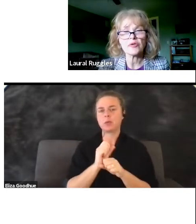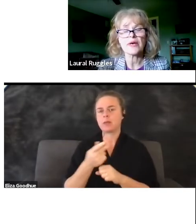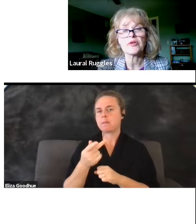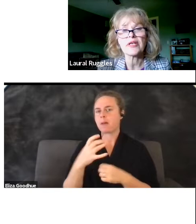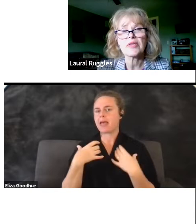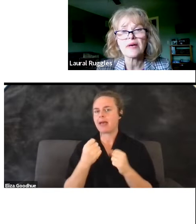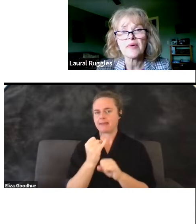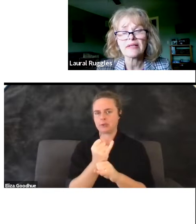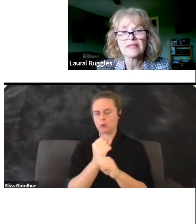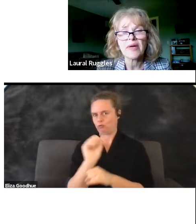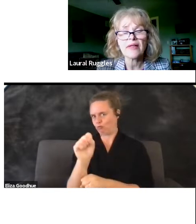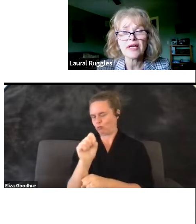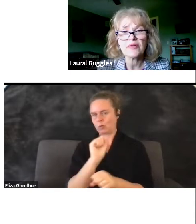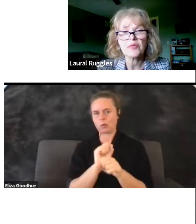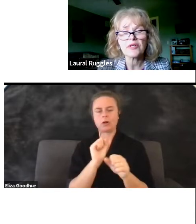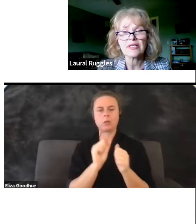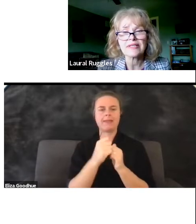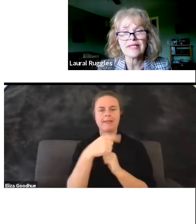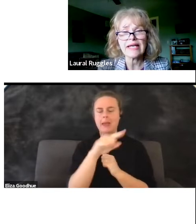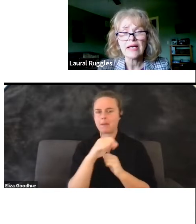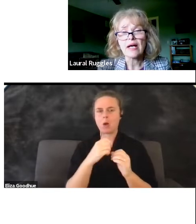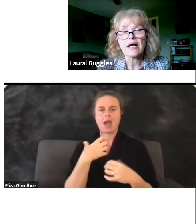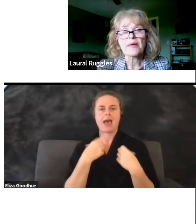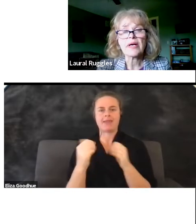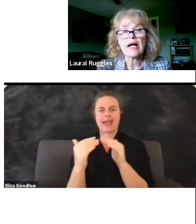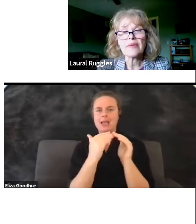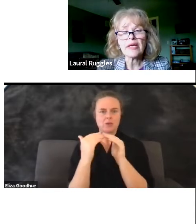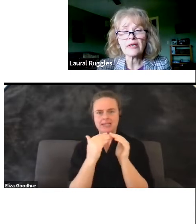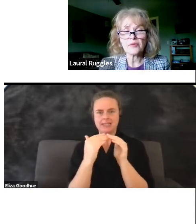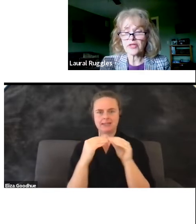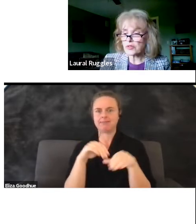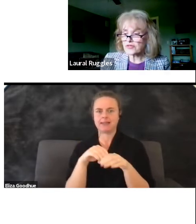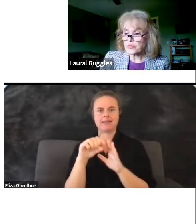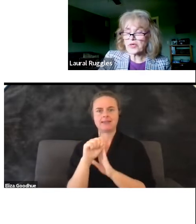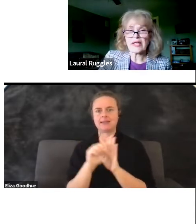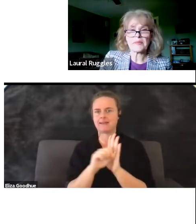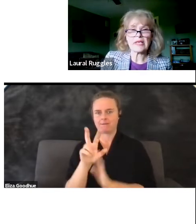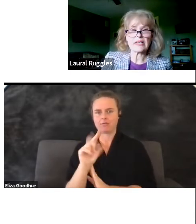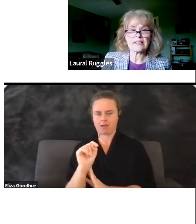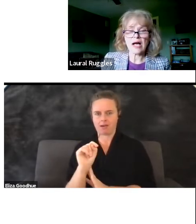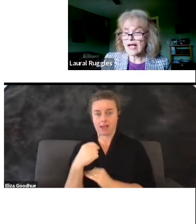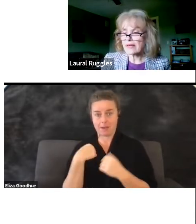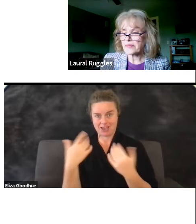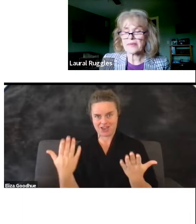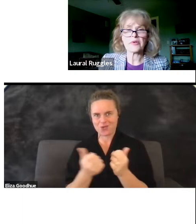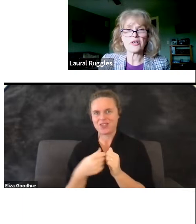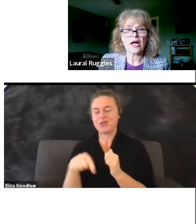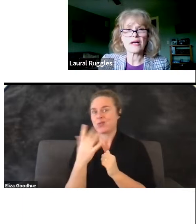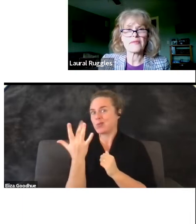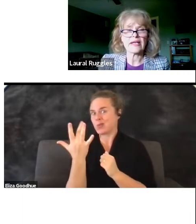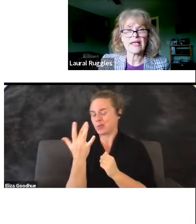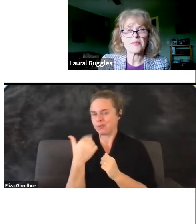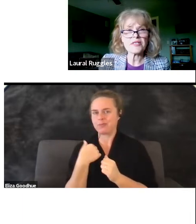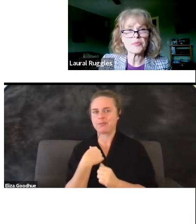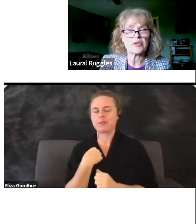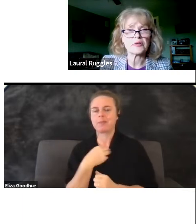is true. I'm working with them on some health equity work in the state. But I am here with you this morning because I am a member